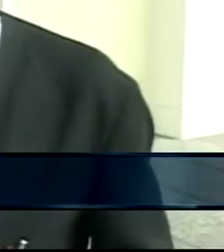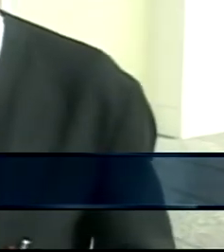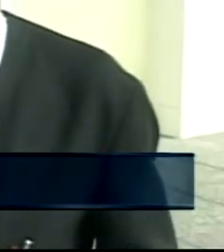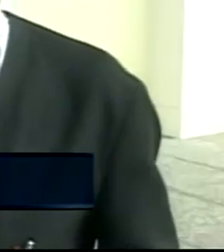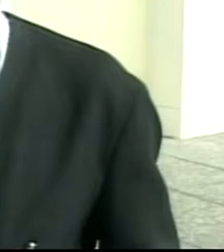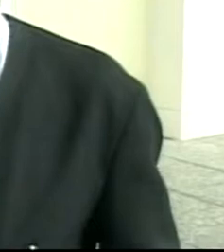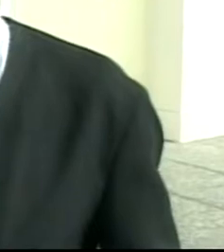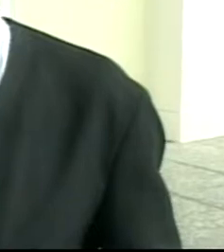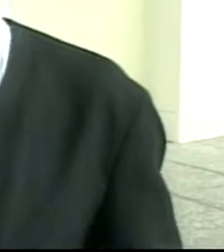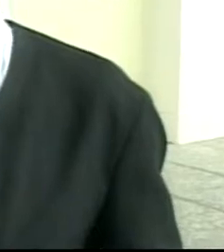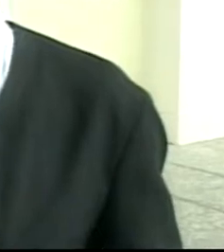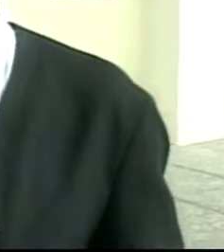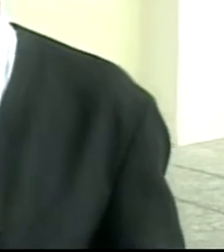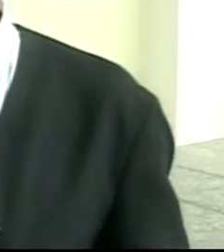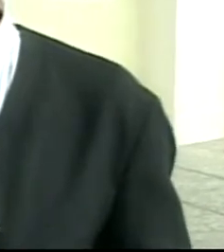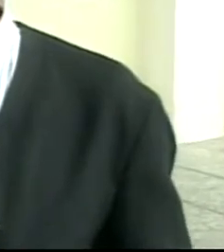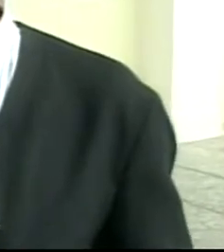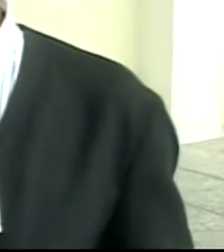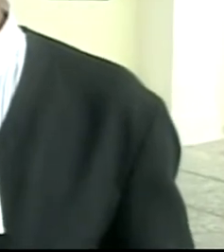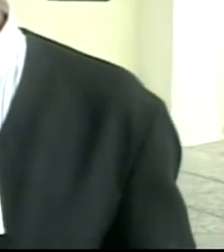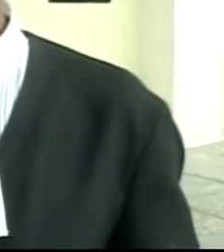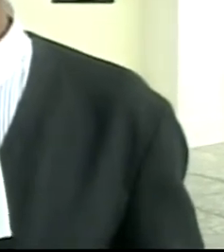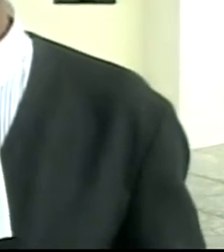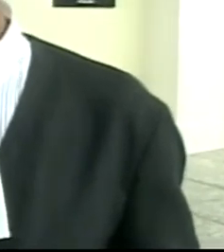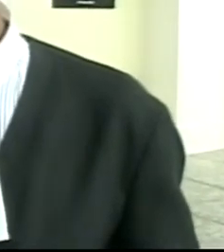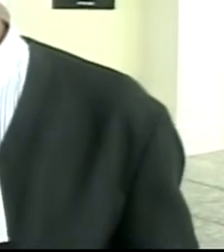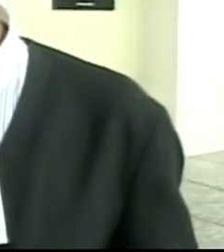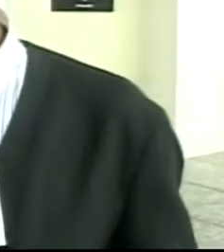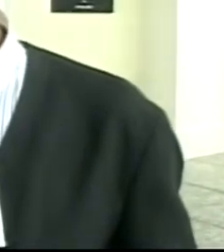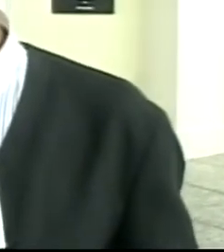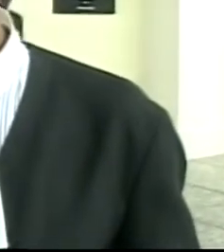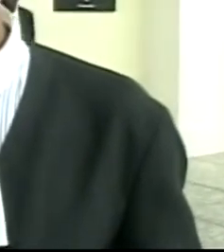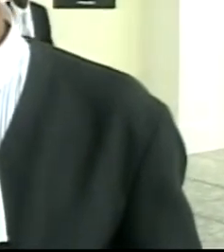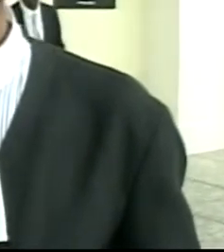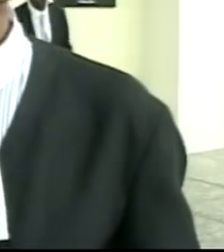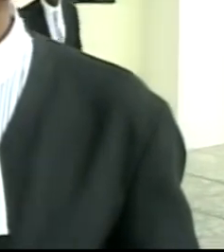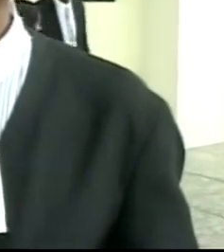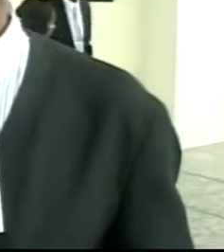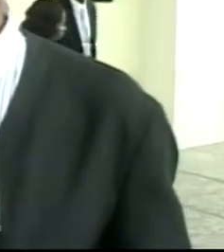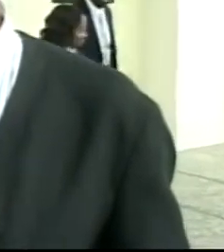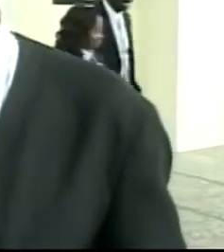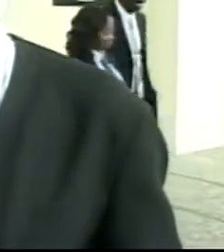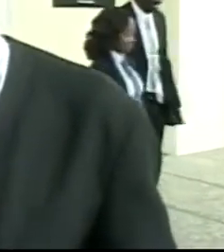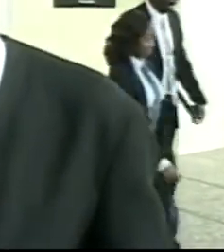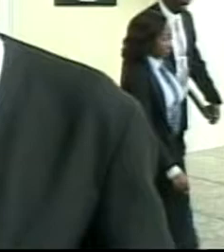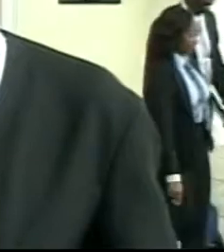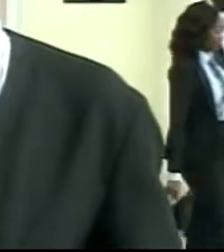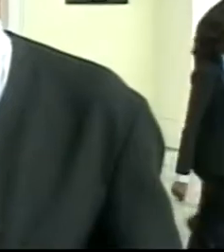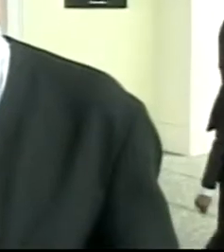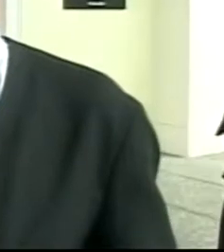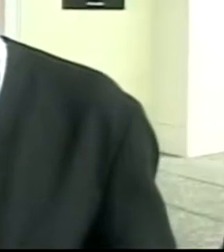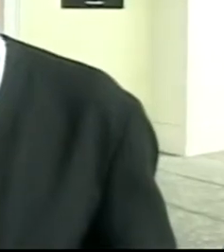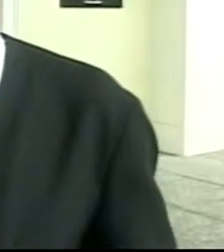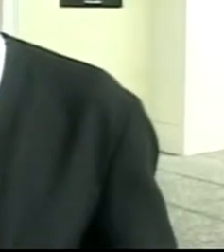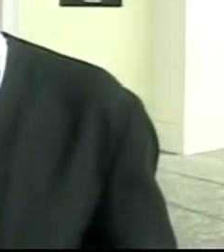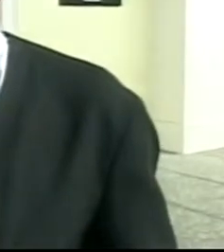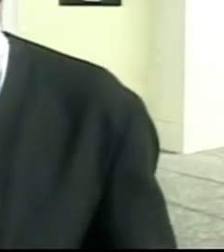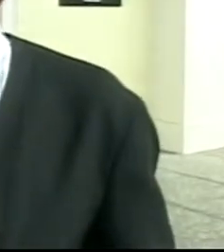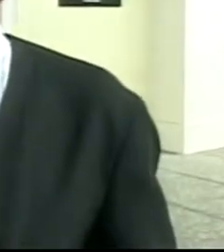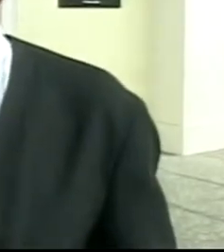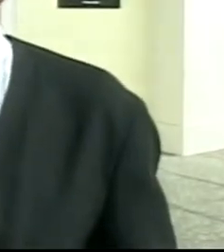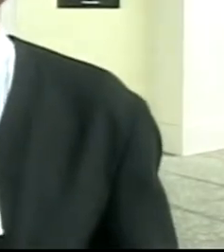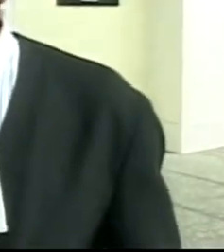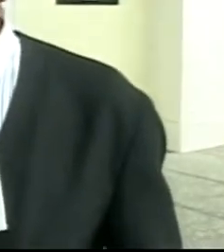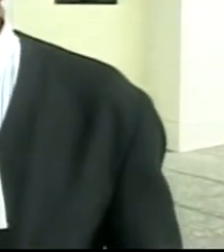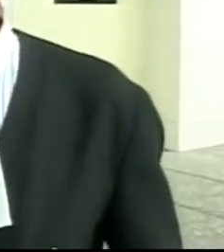have almost twice as much holding for him as they're claiming he has for them, you